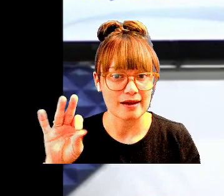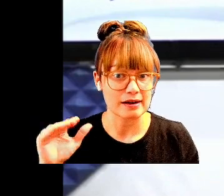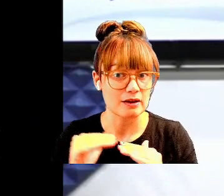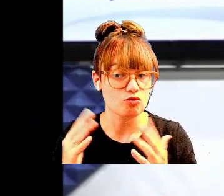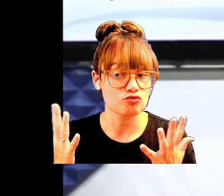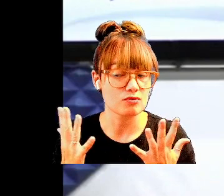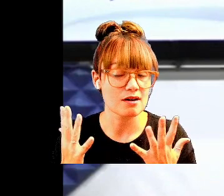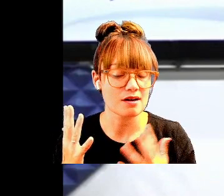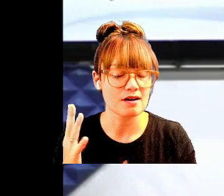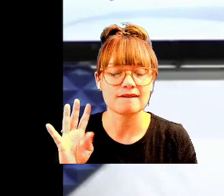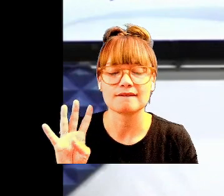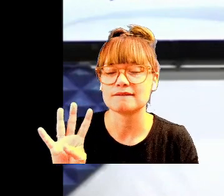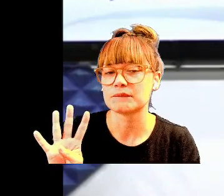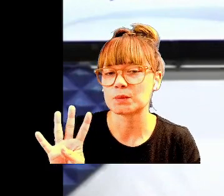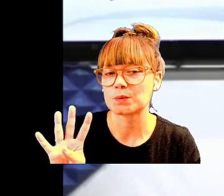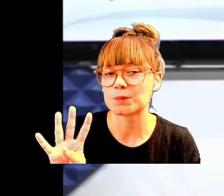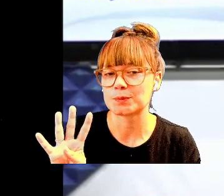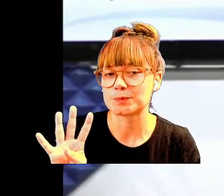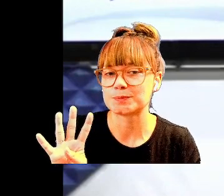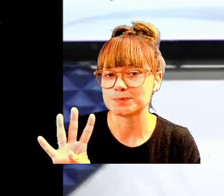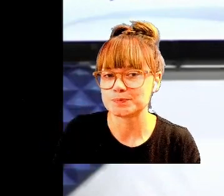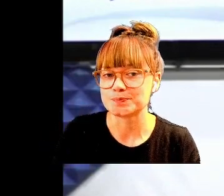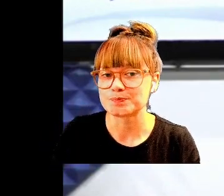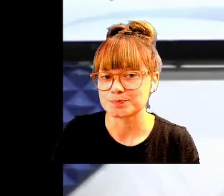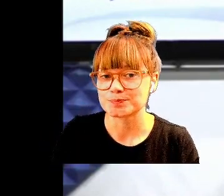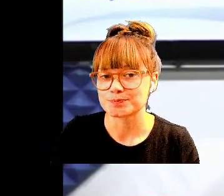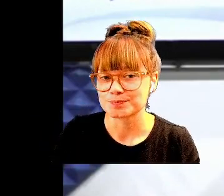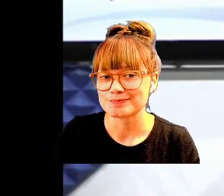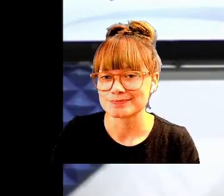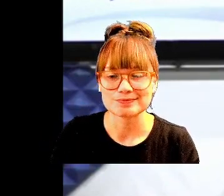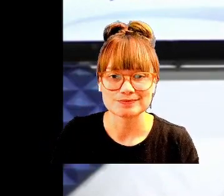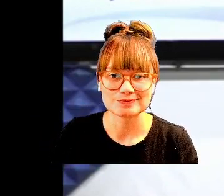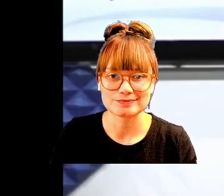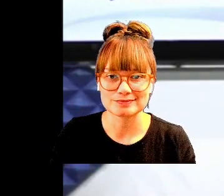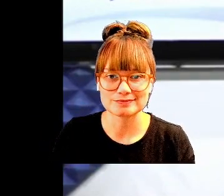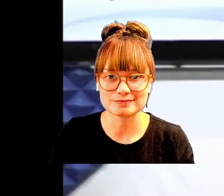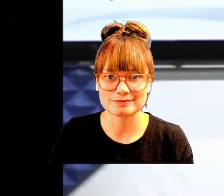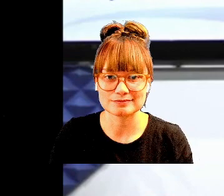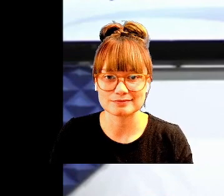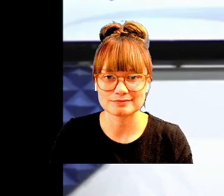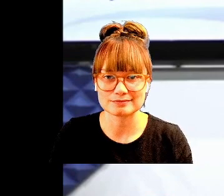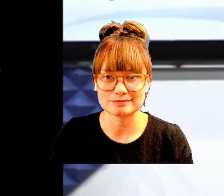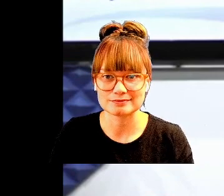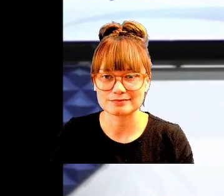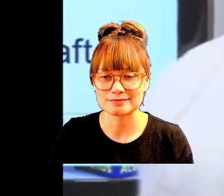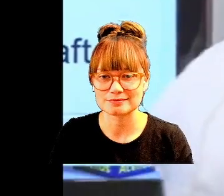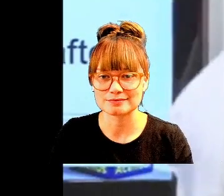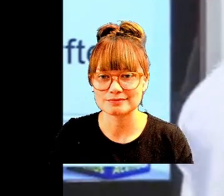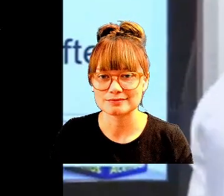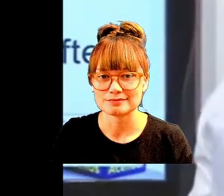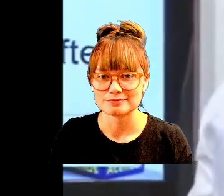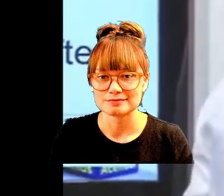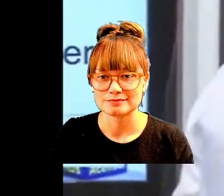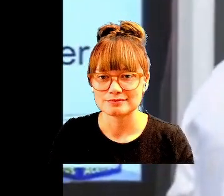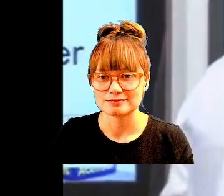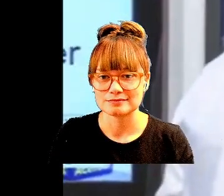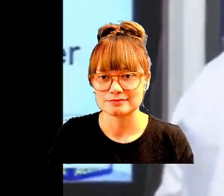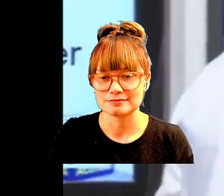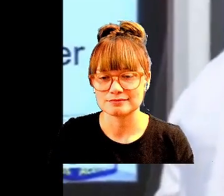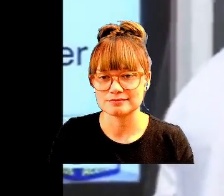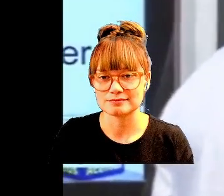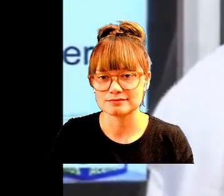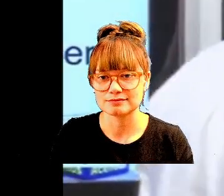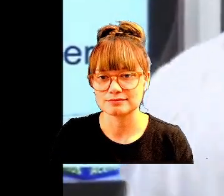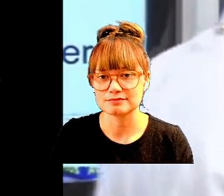for your investment to double. So 36 divided by 9 is 4. So this is going to be 2 to